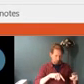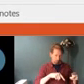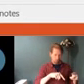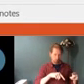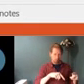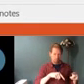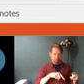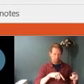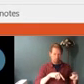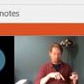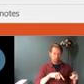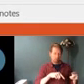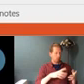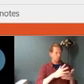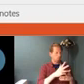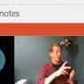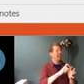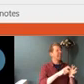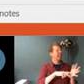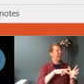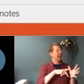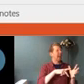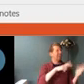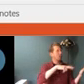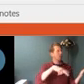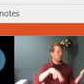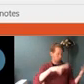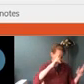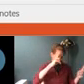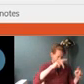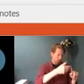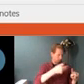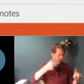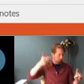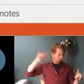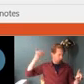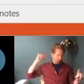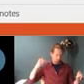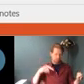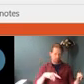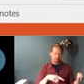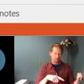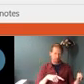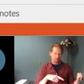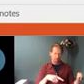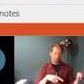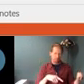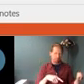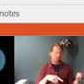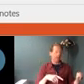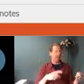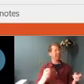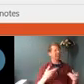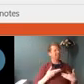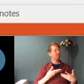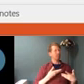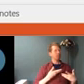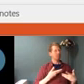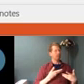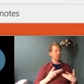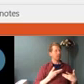technologies, massively parallel sequencing, say these platforms. And what these do, these are providing estimates. So these are not black